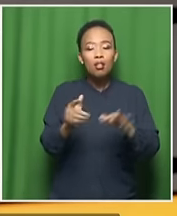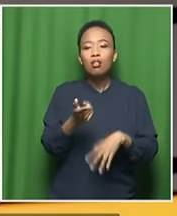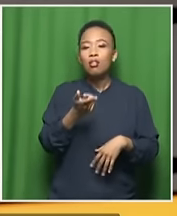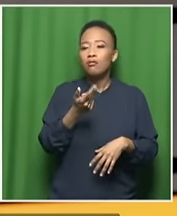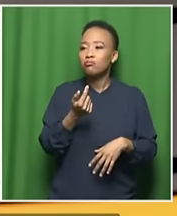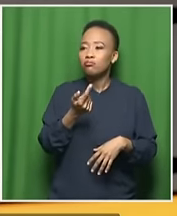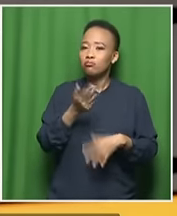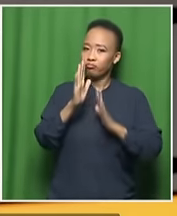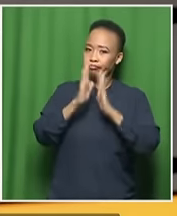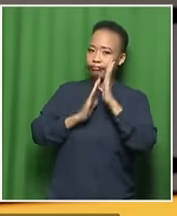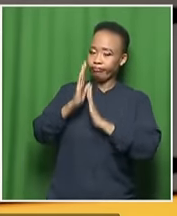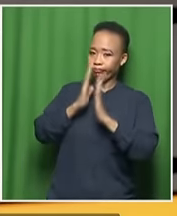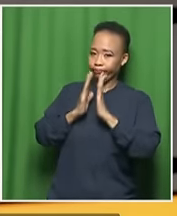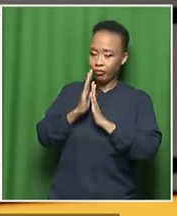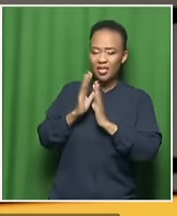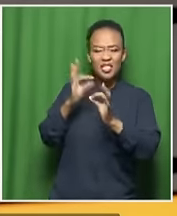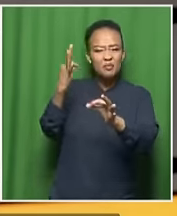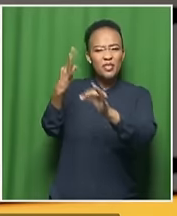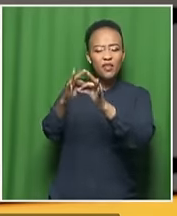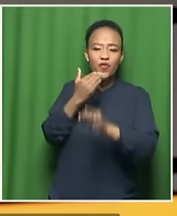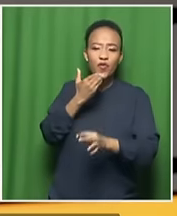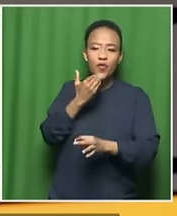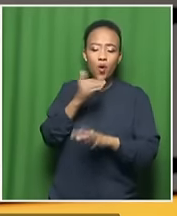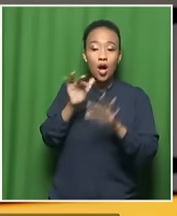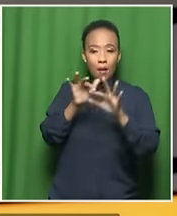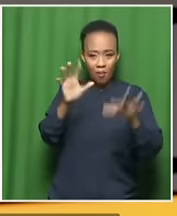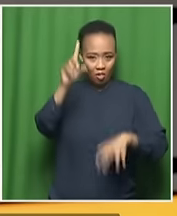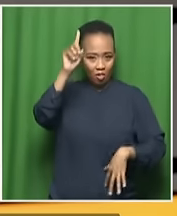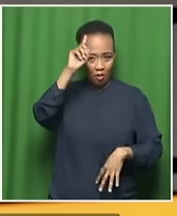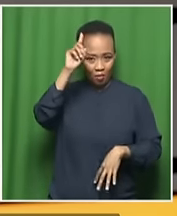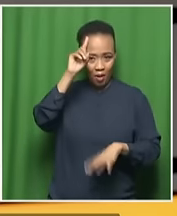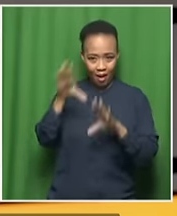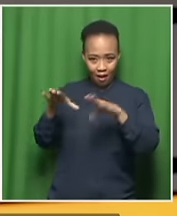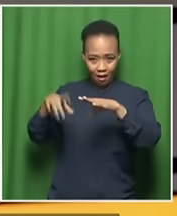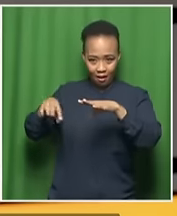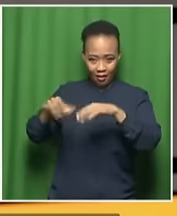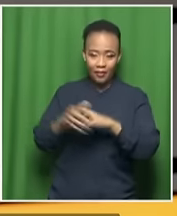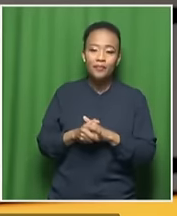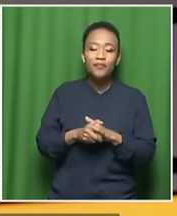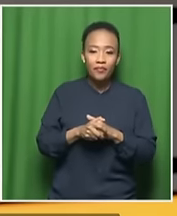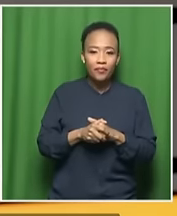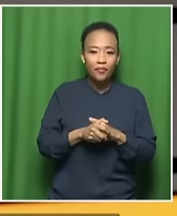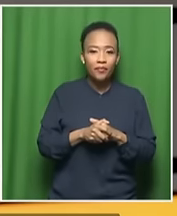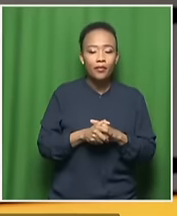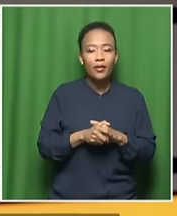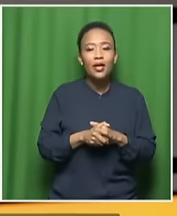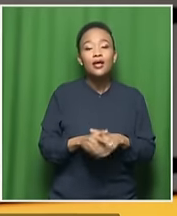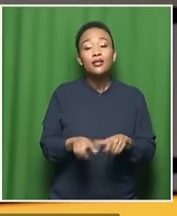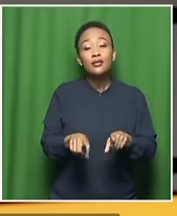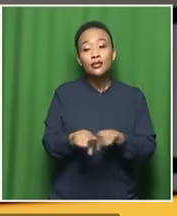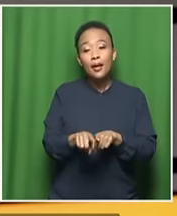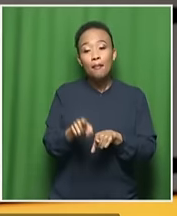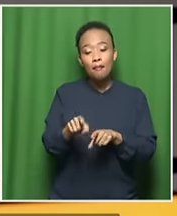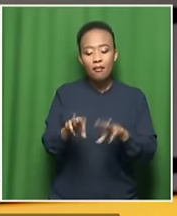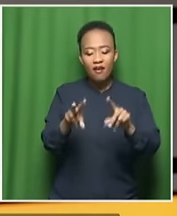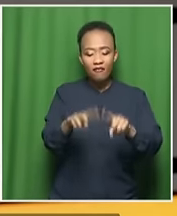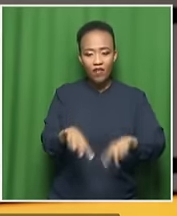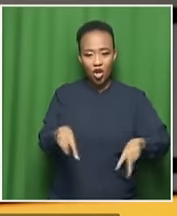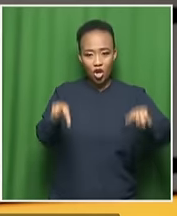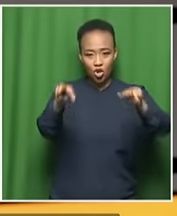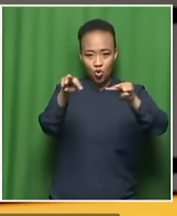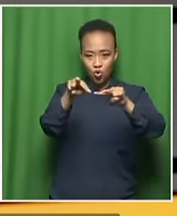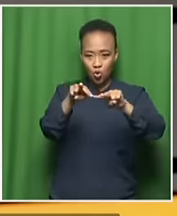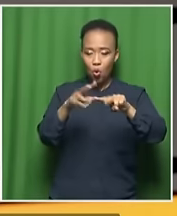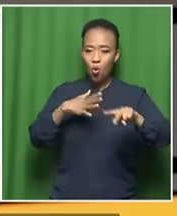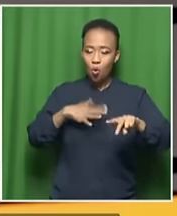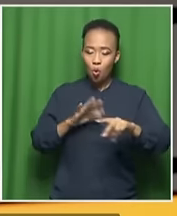specifically you're referring to black people, is said that that and also the values we portray, to say that we